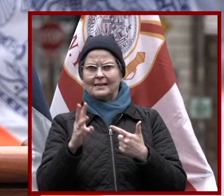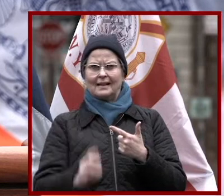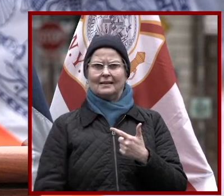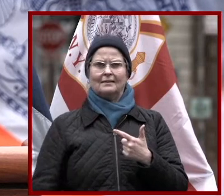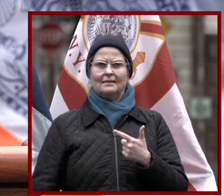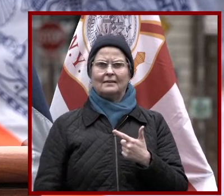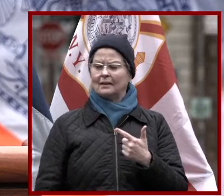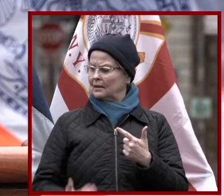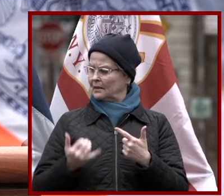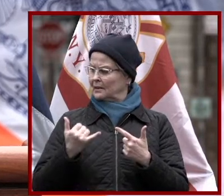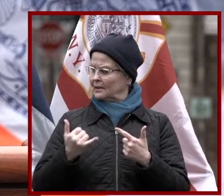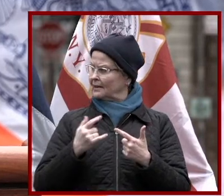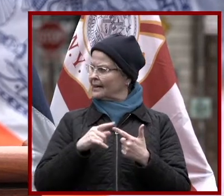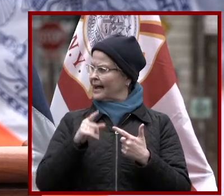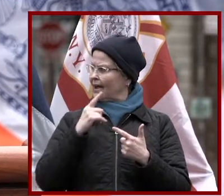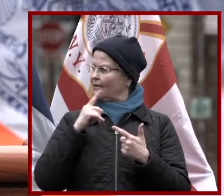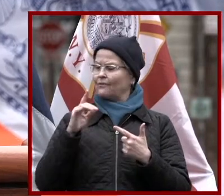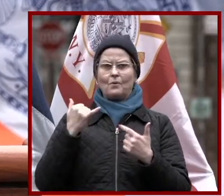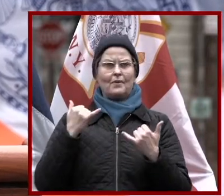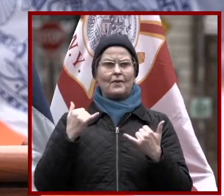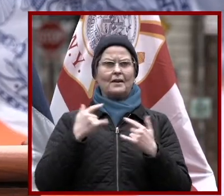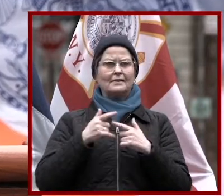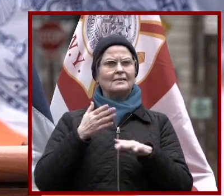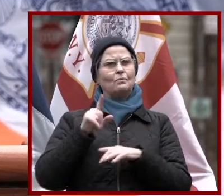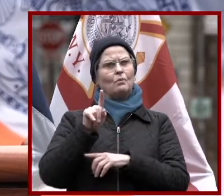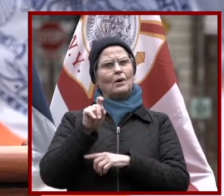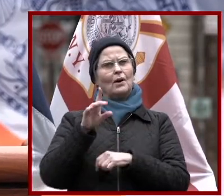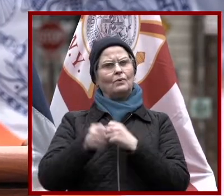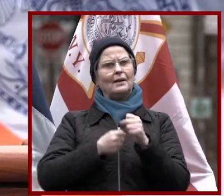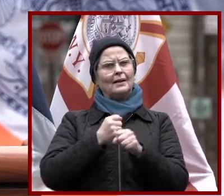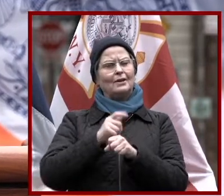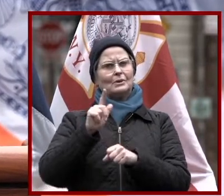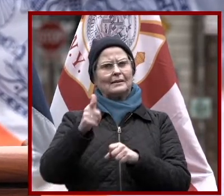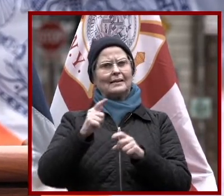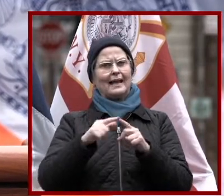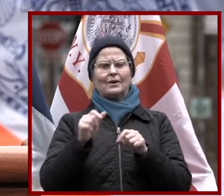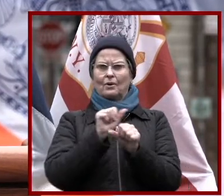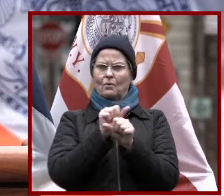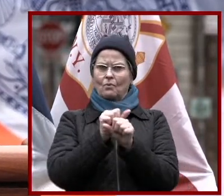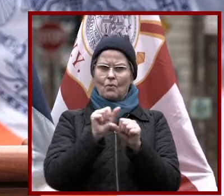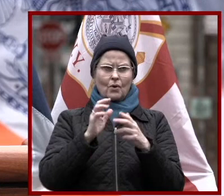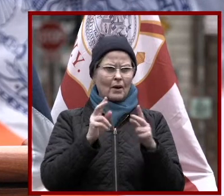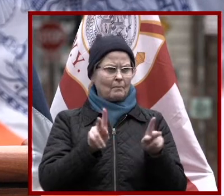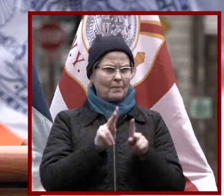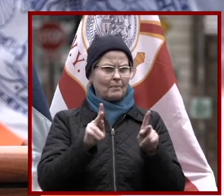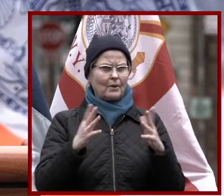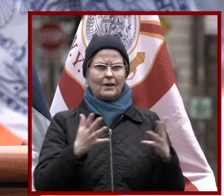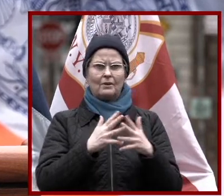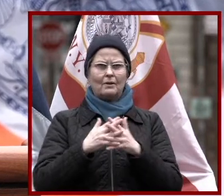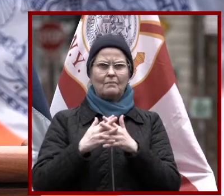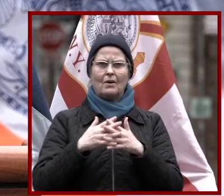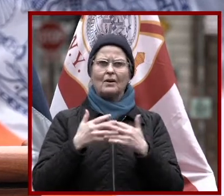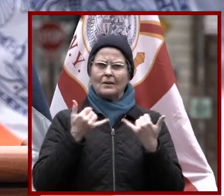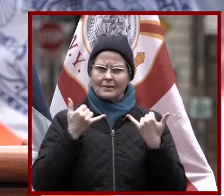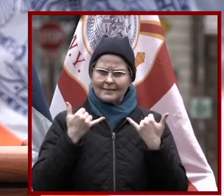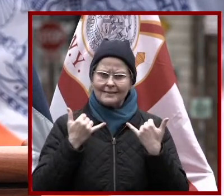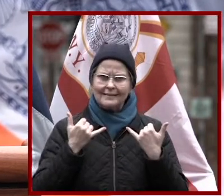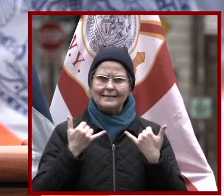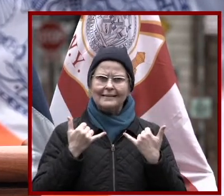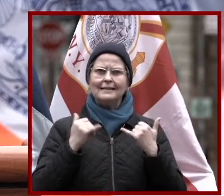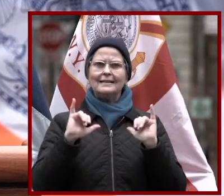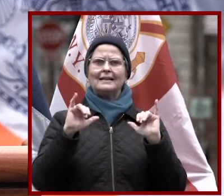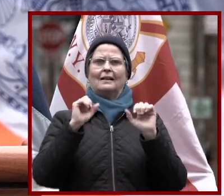of the 20,000 and the Triangle Shirtwaist tragedy, working people in the United States find themselves fighting